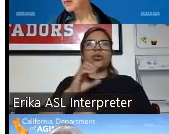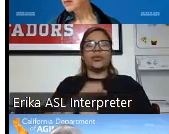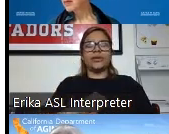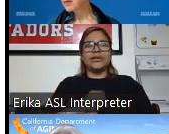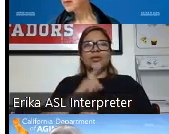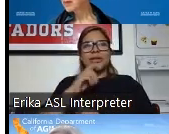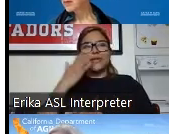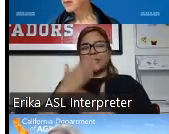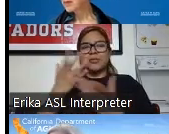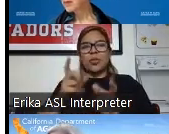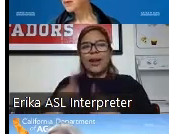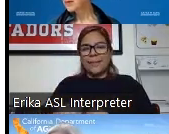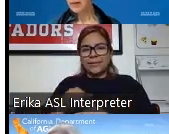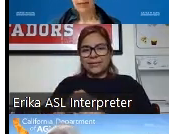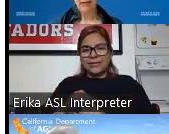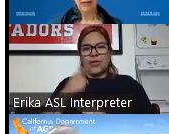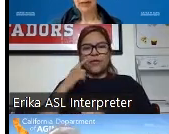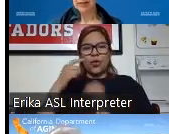this came up just this week.